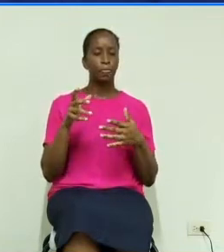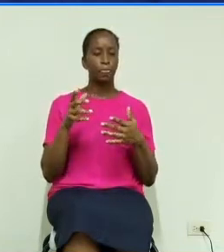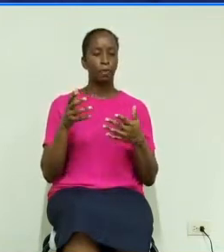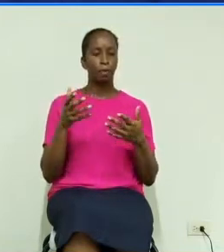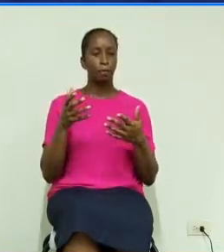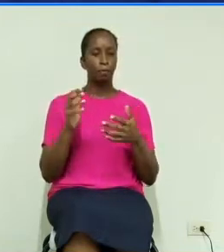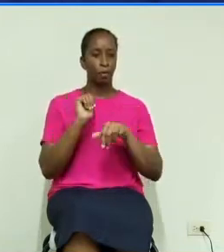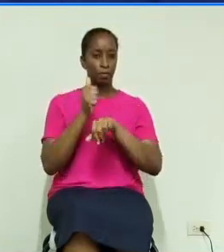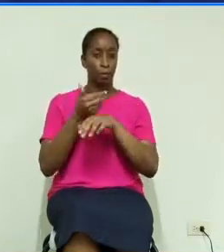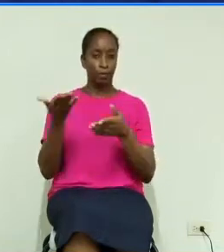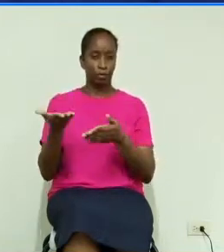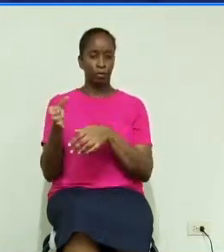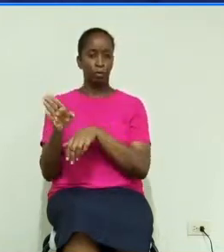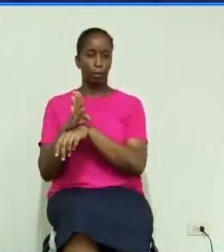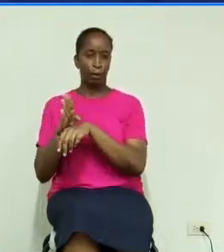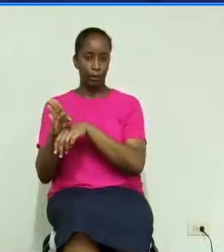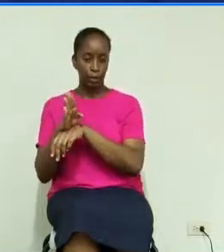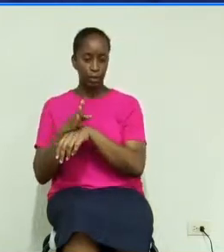think about,